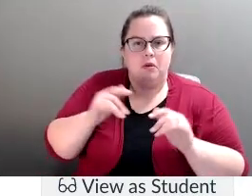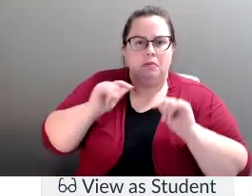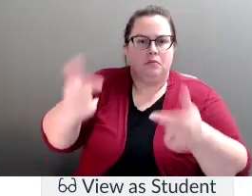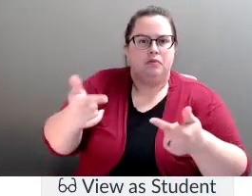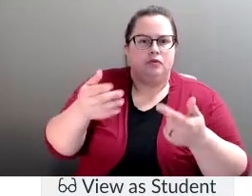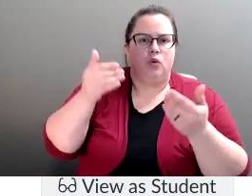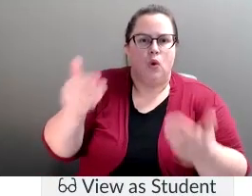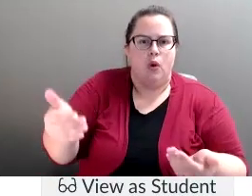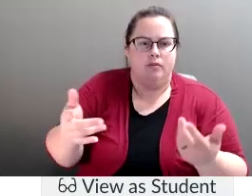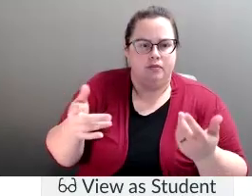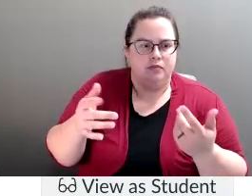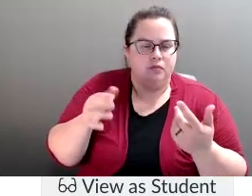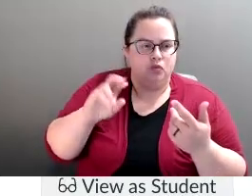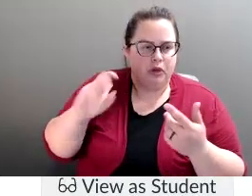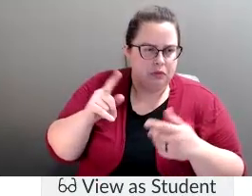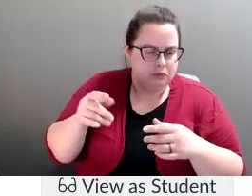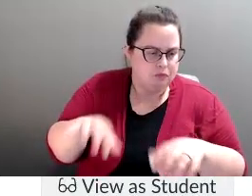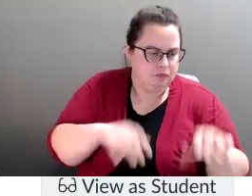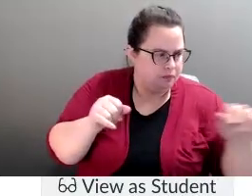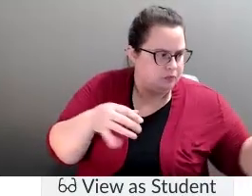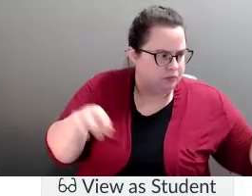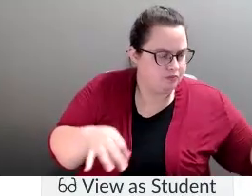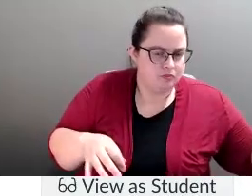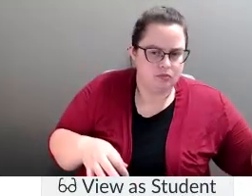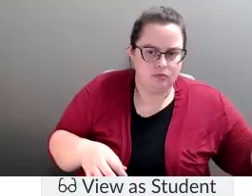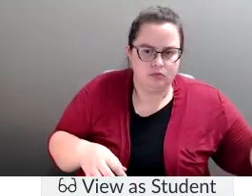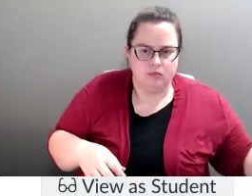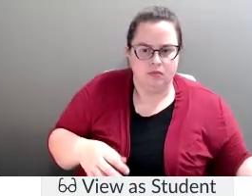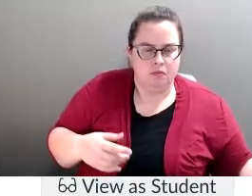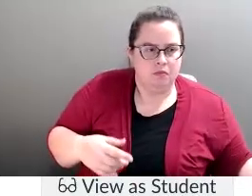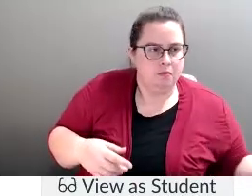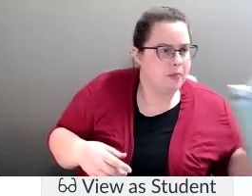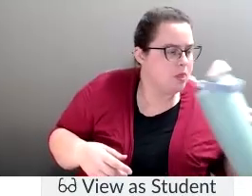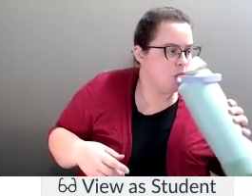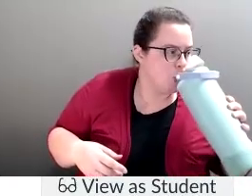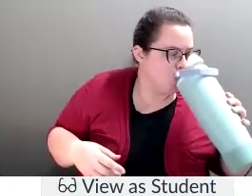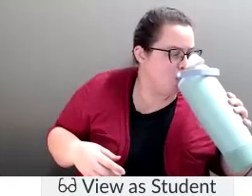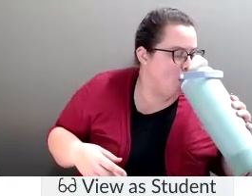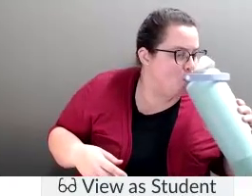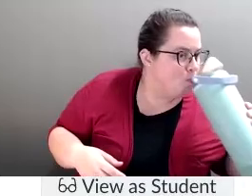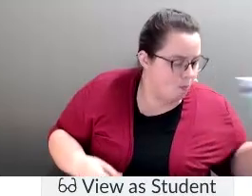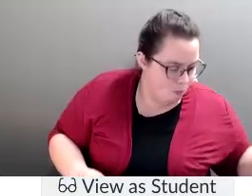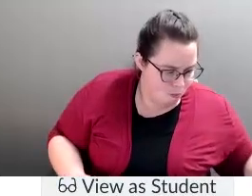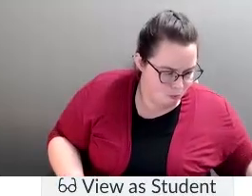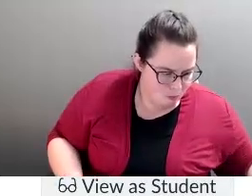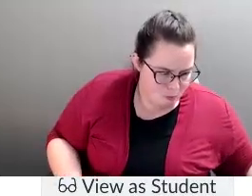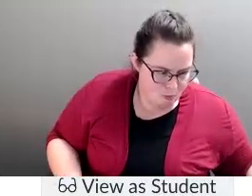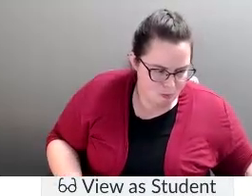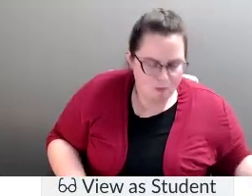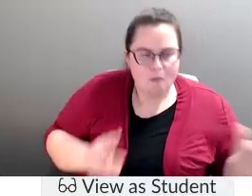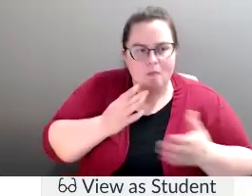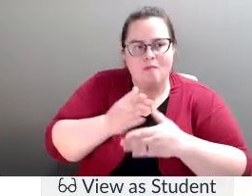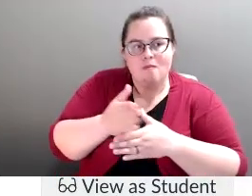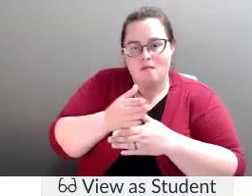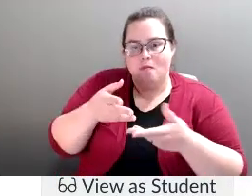writing 2 minutes. Yeah, you got it. All right, I'm going to stop sharing and let you talk about why we and what we were doing and why